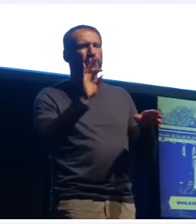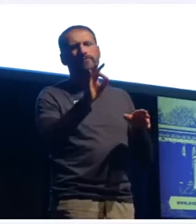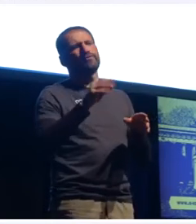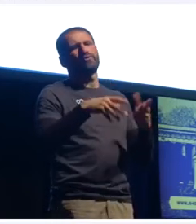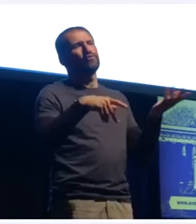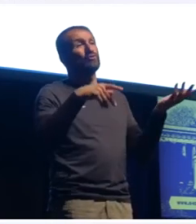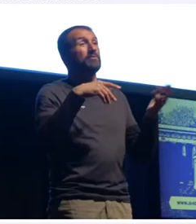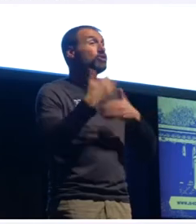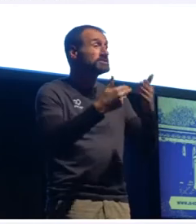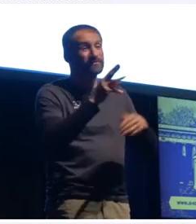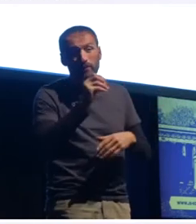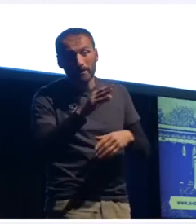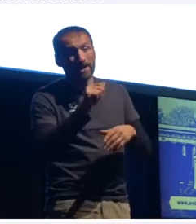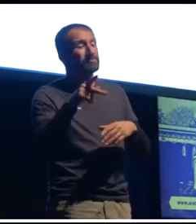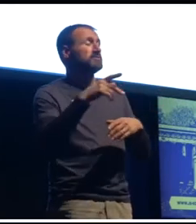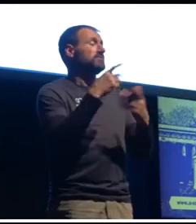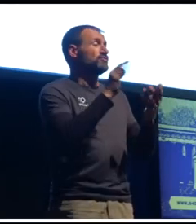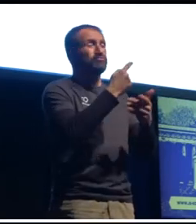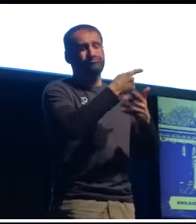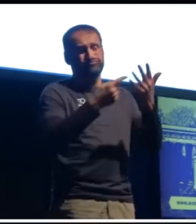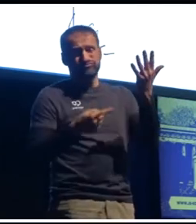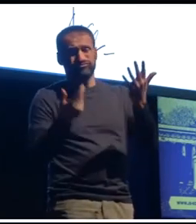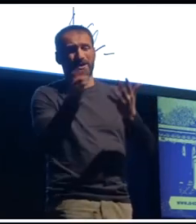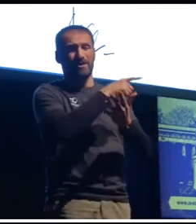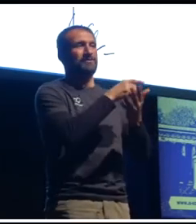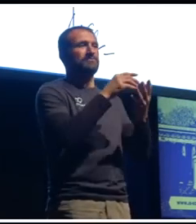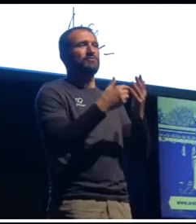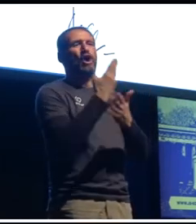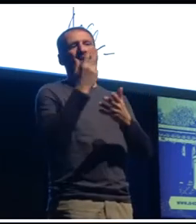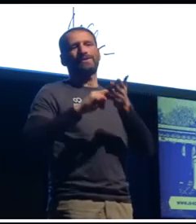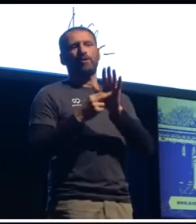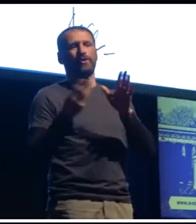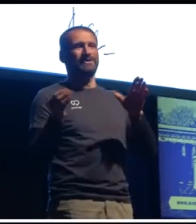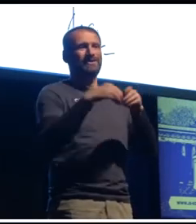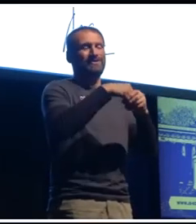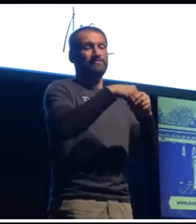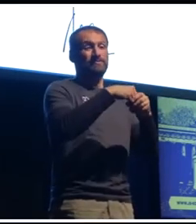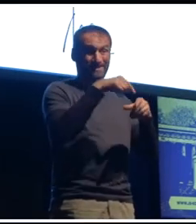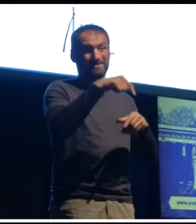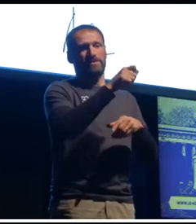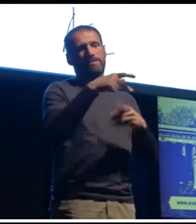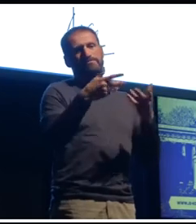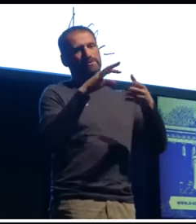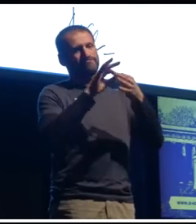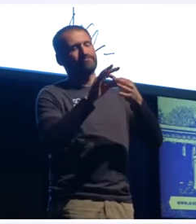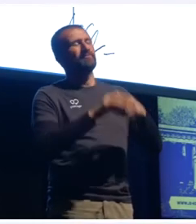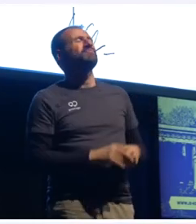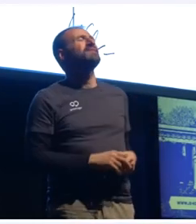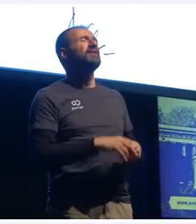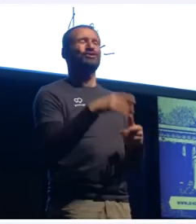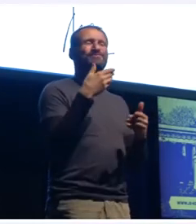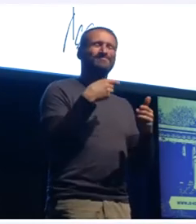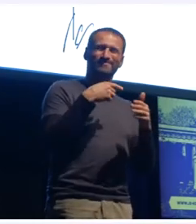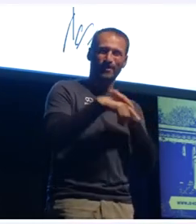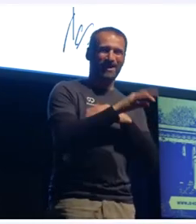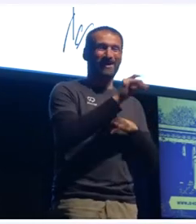and progressive web apps later today. You should totally check it out. So without Flash, the web was forced to come up